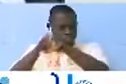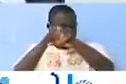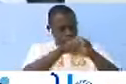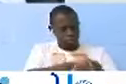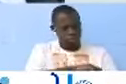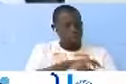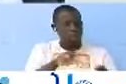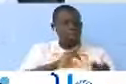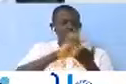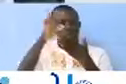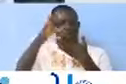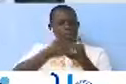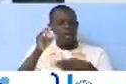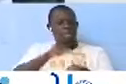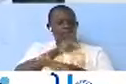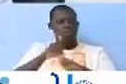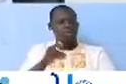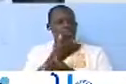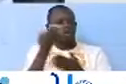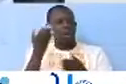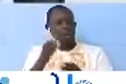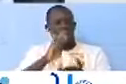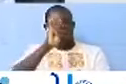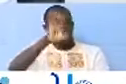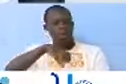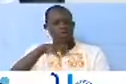there. Mile 2. They took him to mile 2.